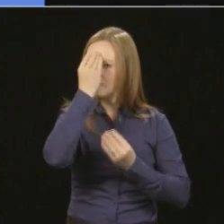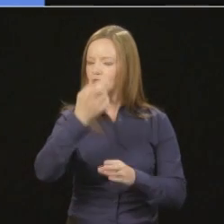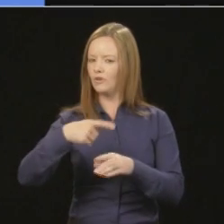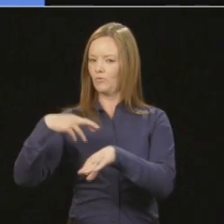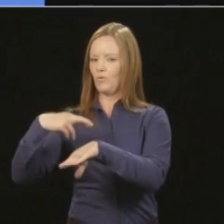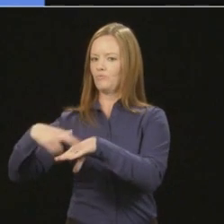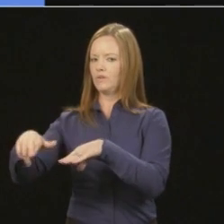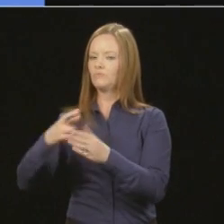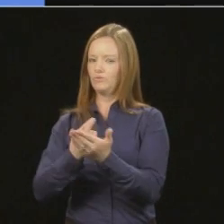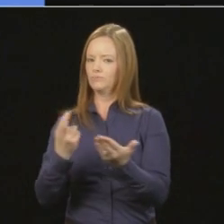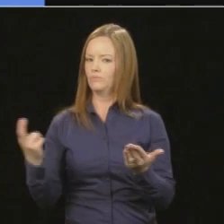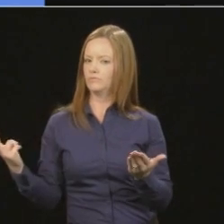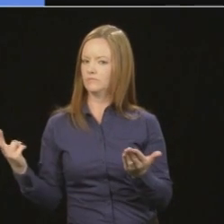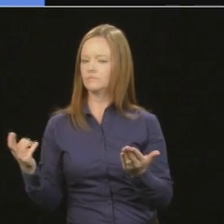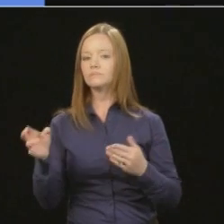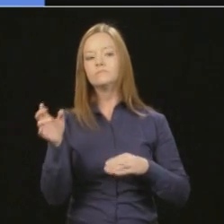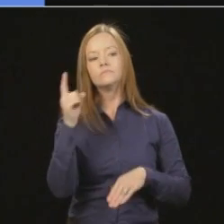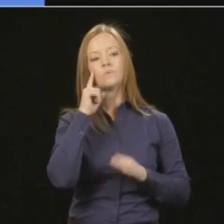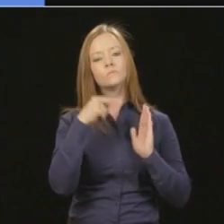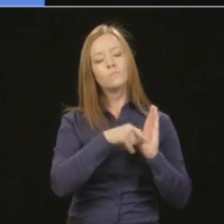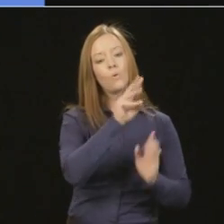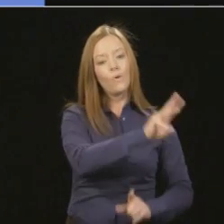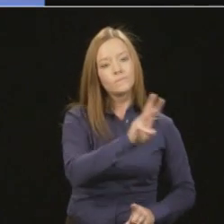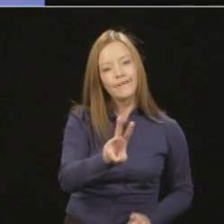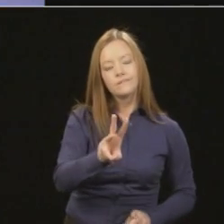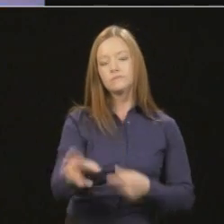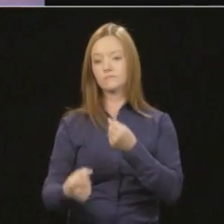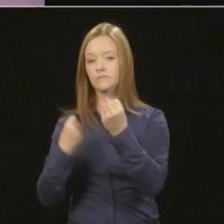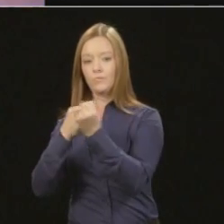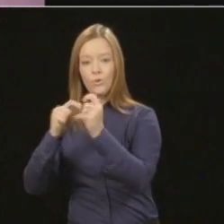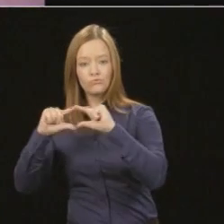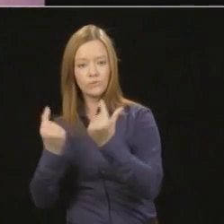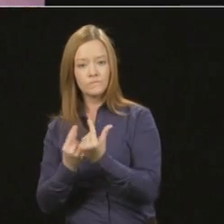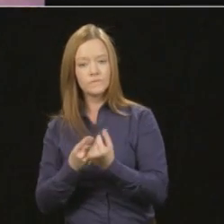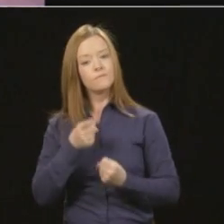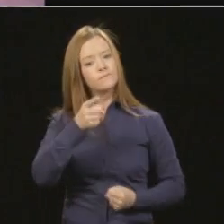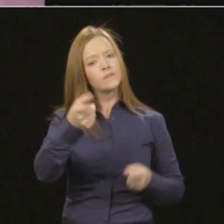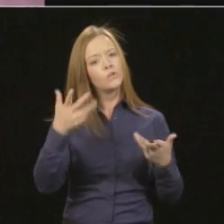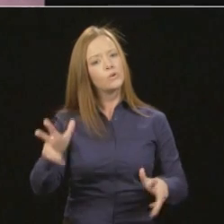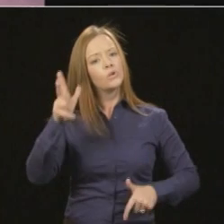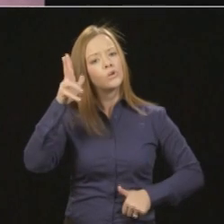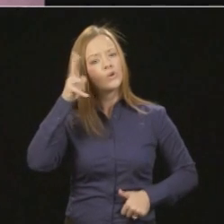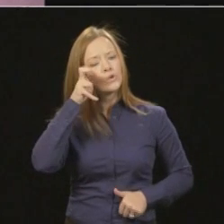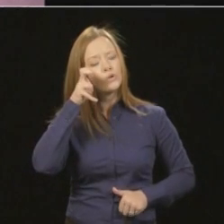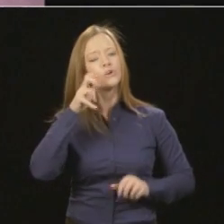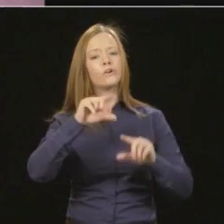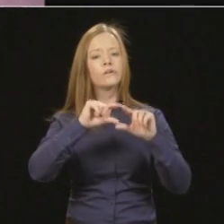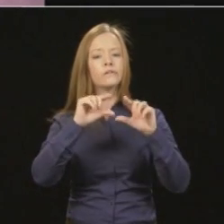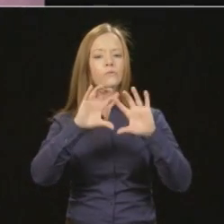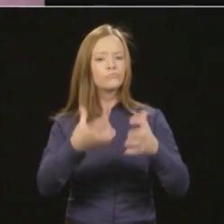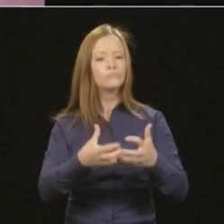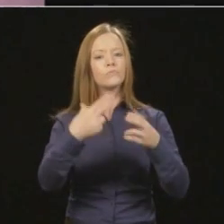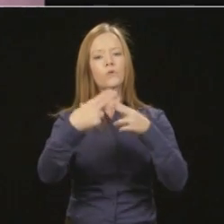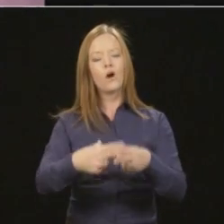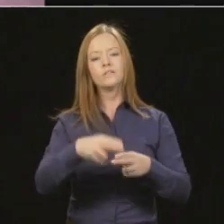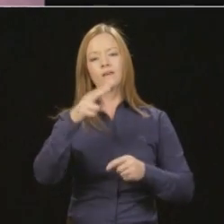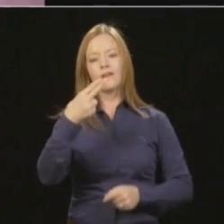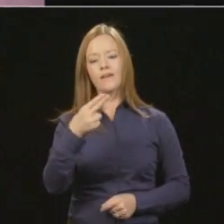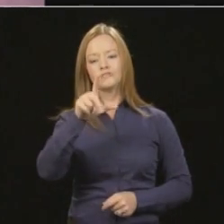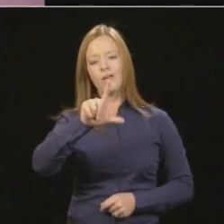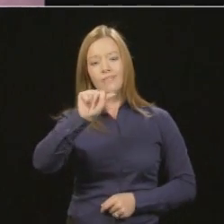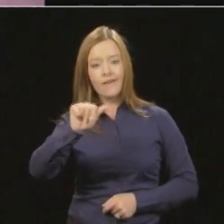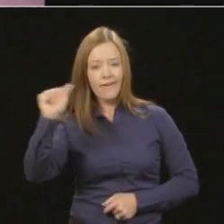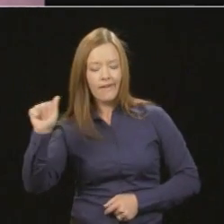resources, such as websites and support groups. Have you ever heard of HLAA or